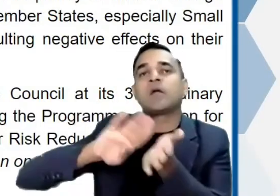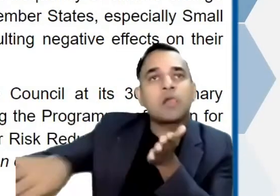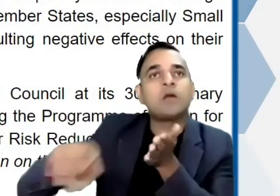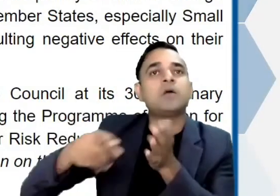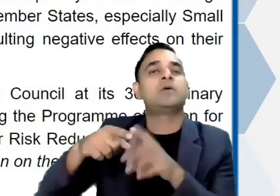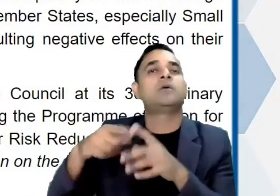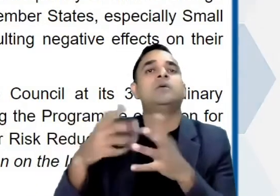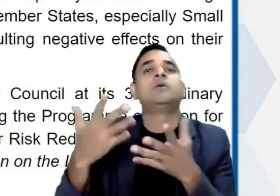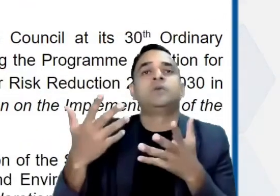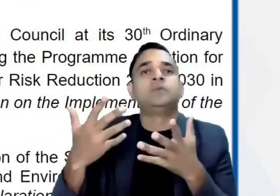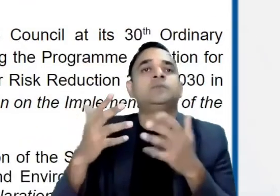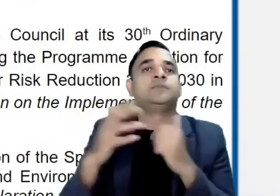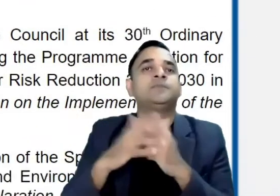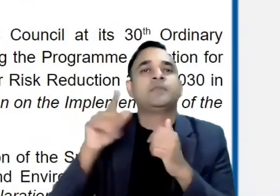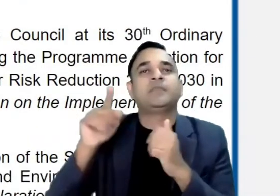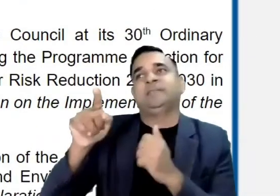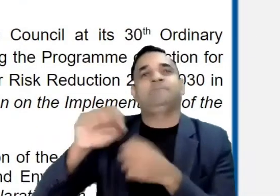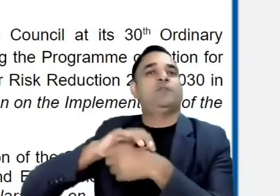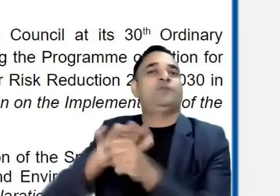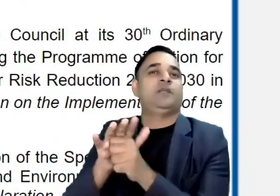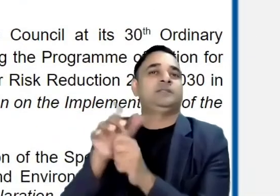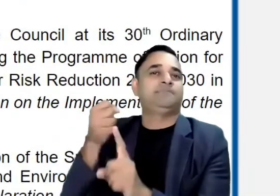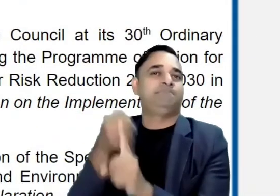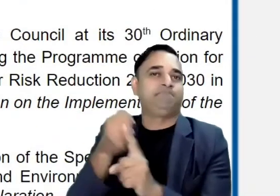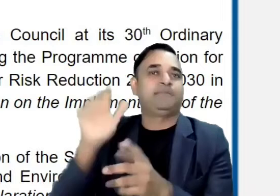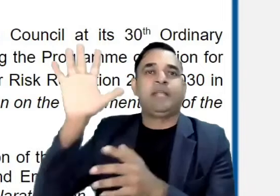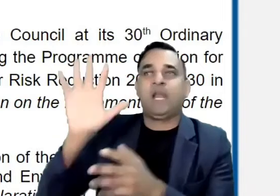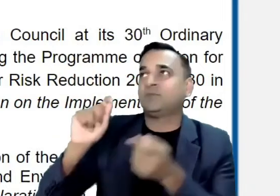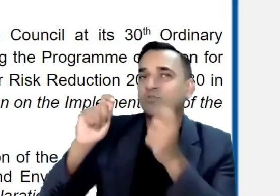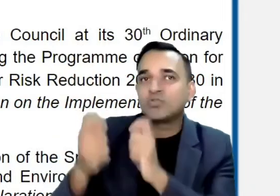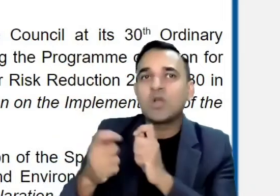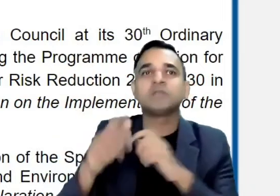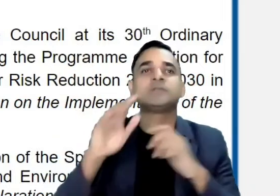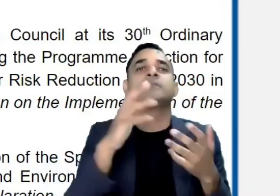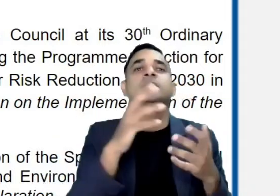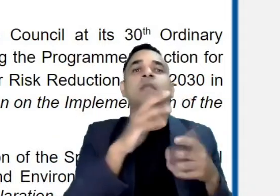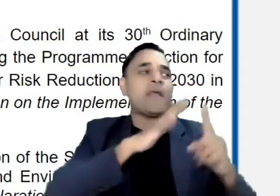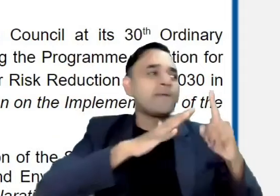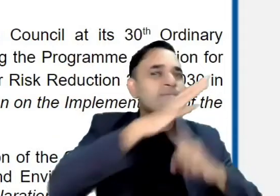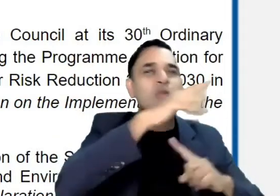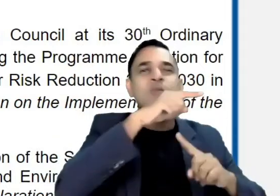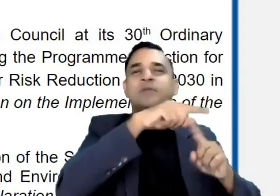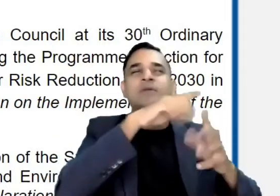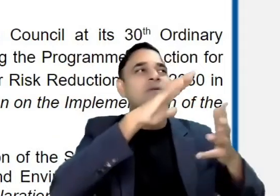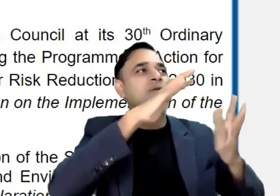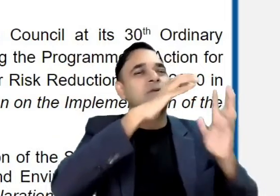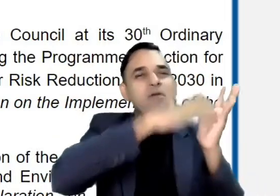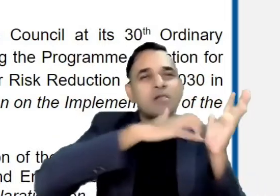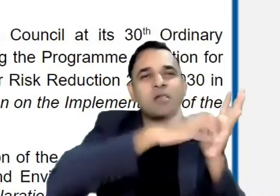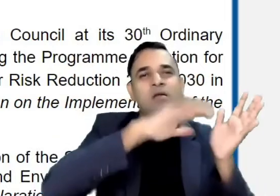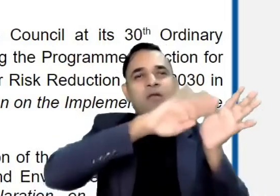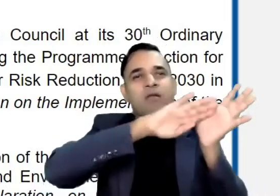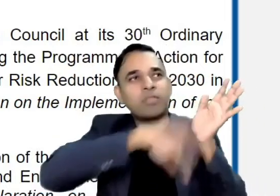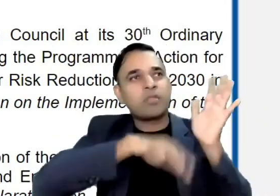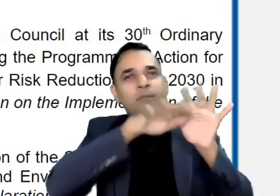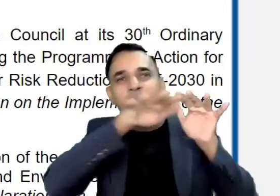vulnerability and exposure on women and girls, all of which undermine efforts to achieve the 2030 Agenda for Sustainable